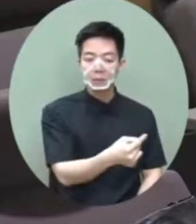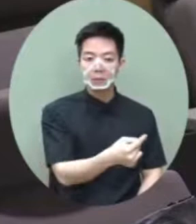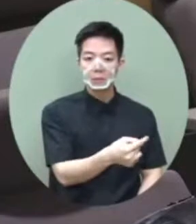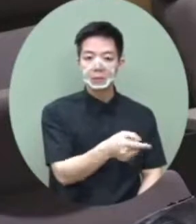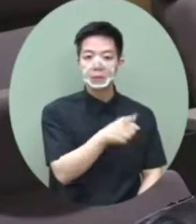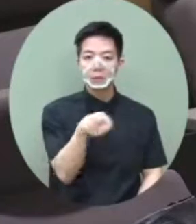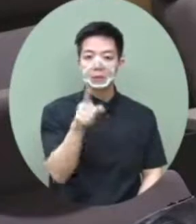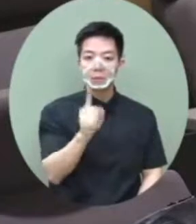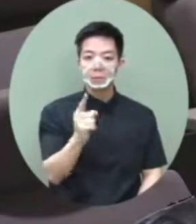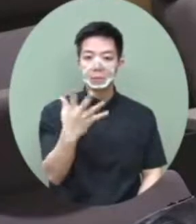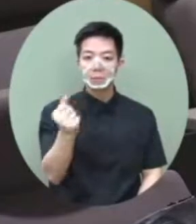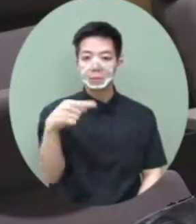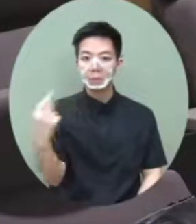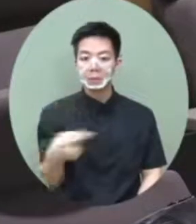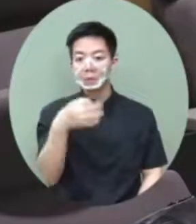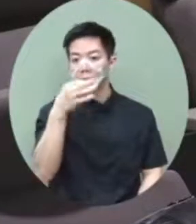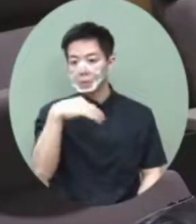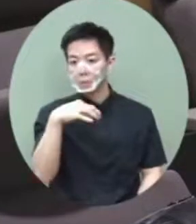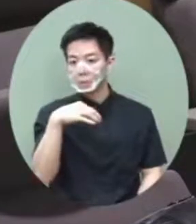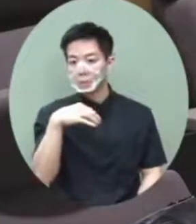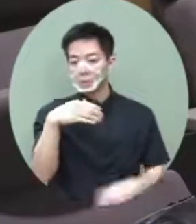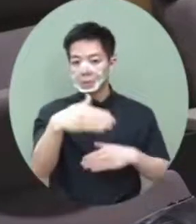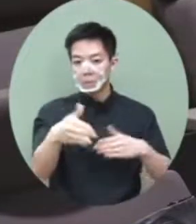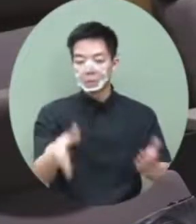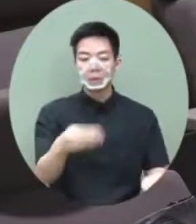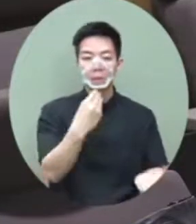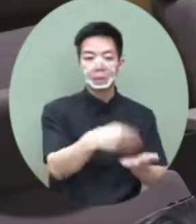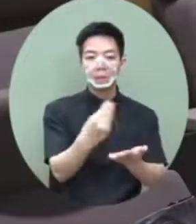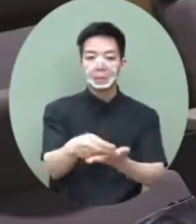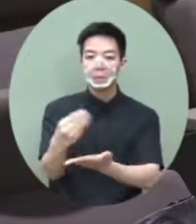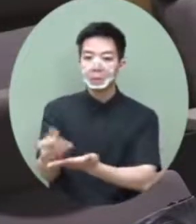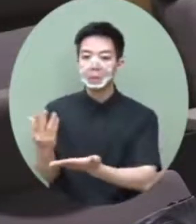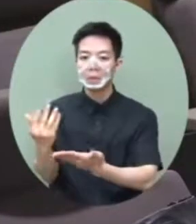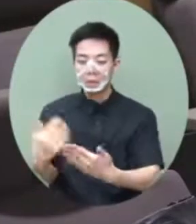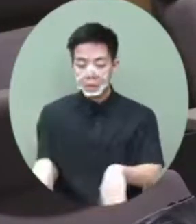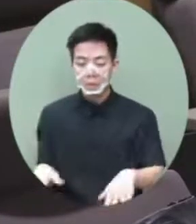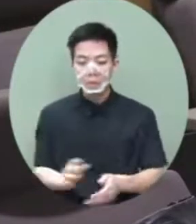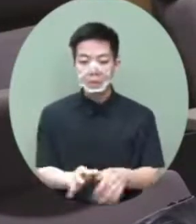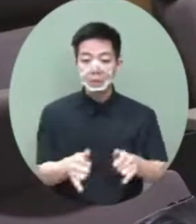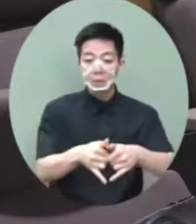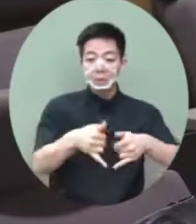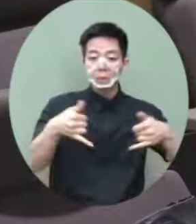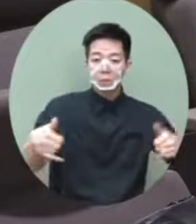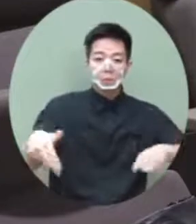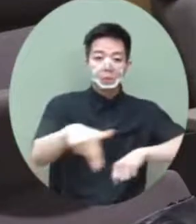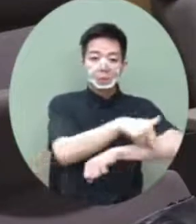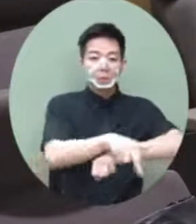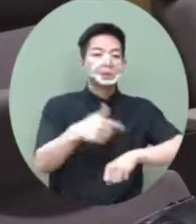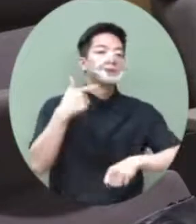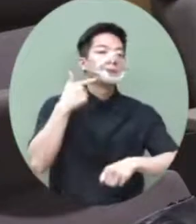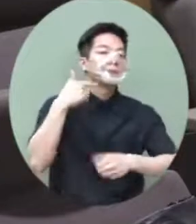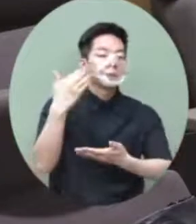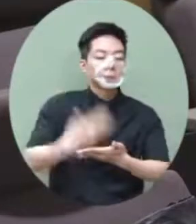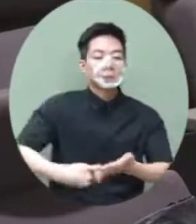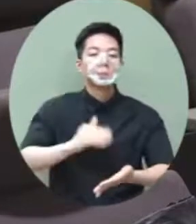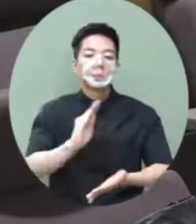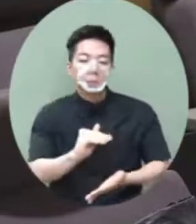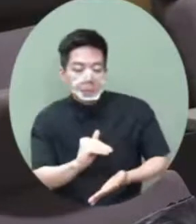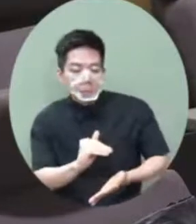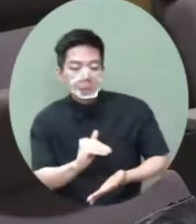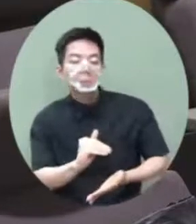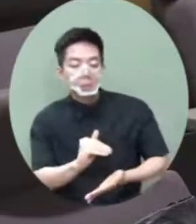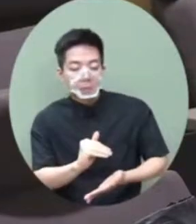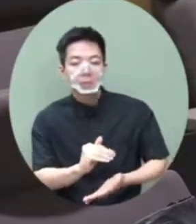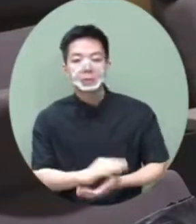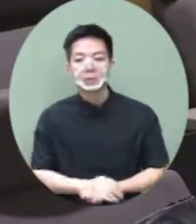distancing measures. So does the government think the roadmap by